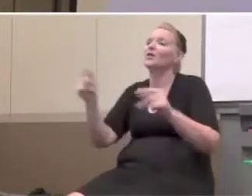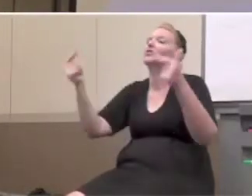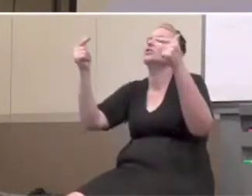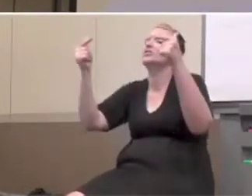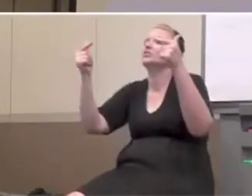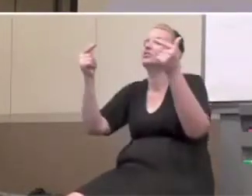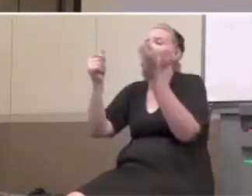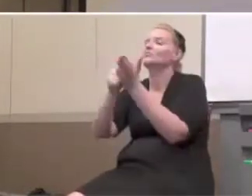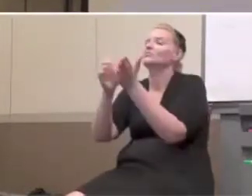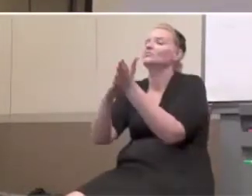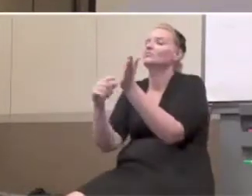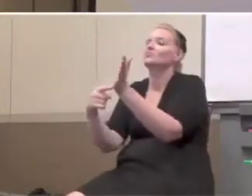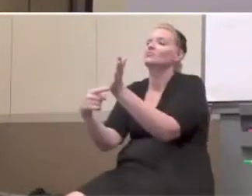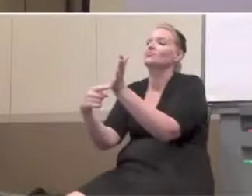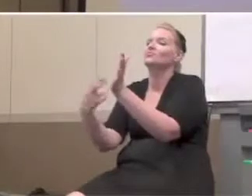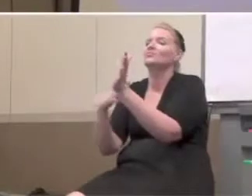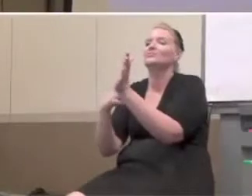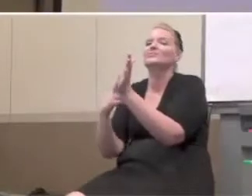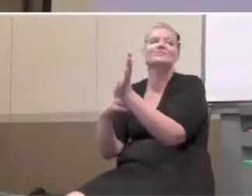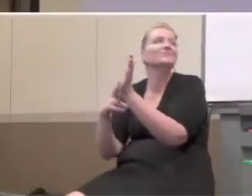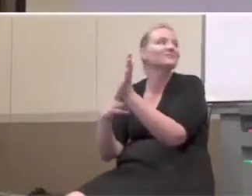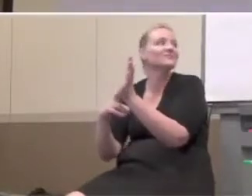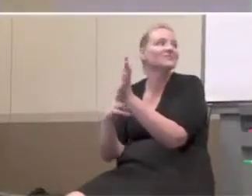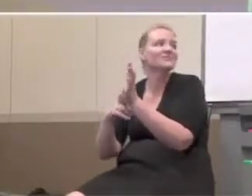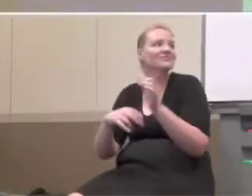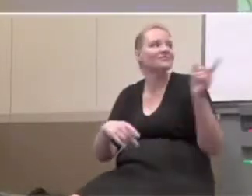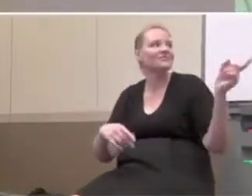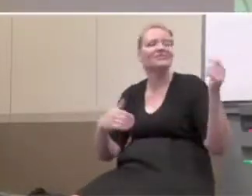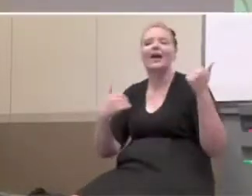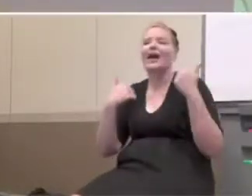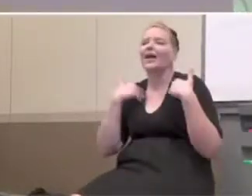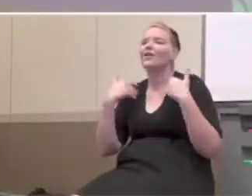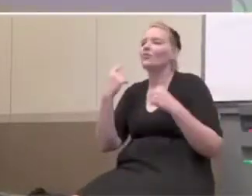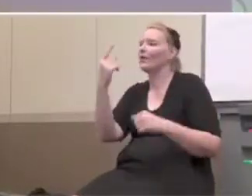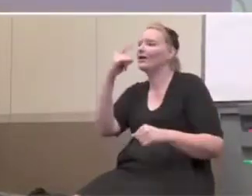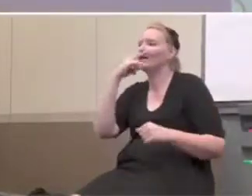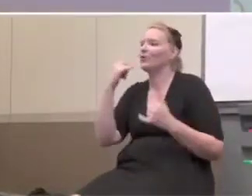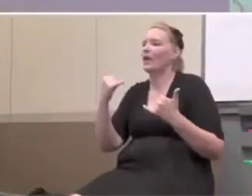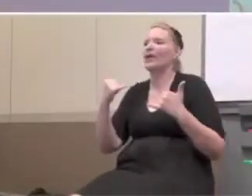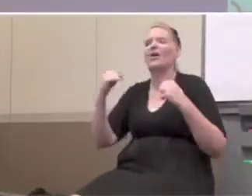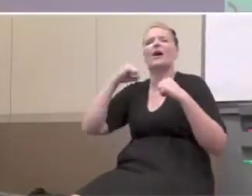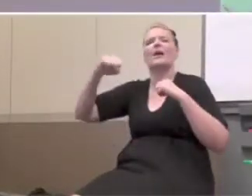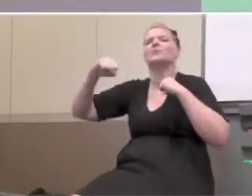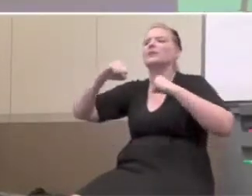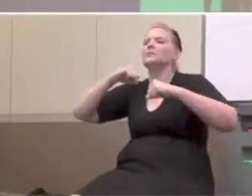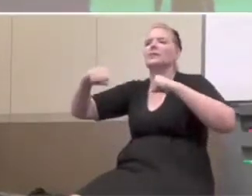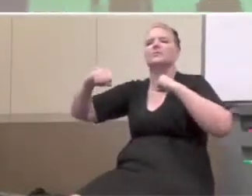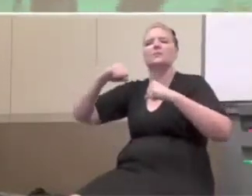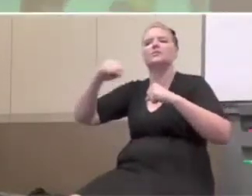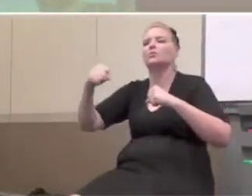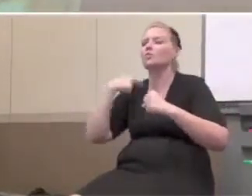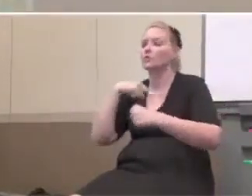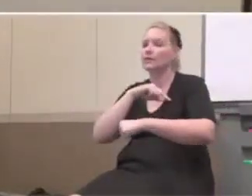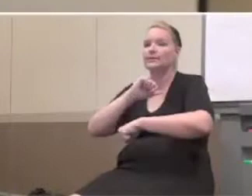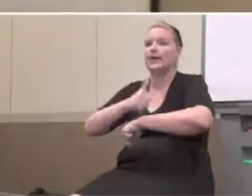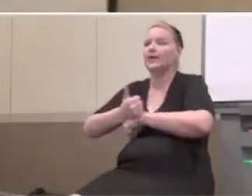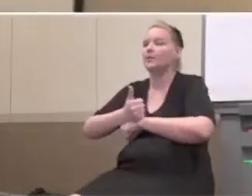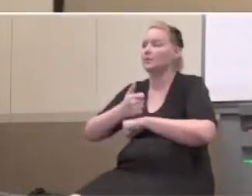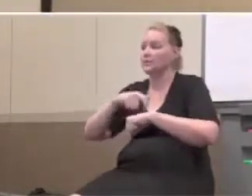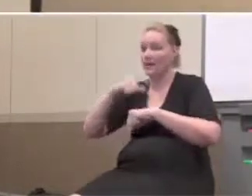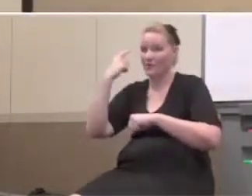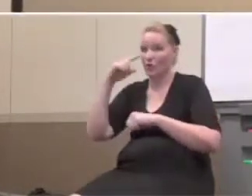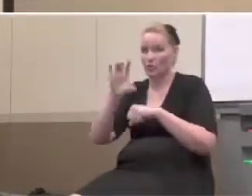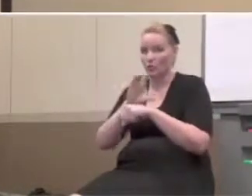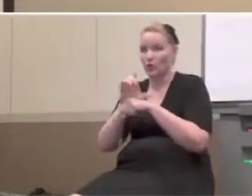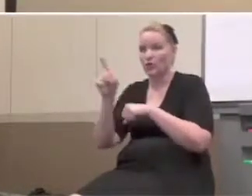Okay? I'm dealing with a kid right now, lots of oppositional behavior. We put a plan in place for him to have computer time if he